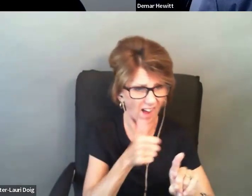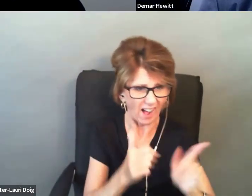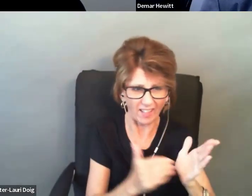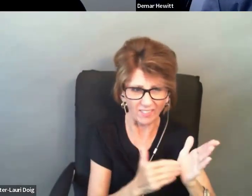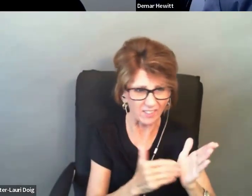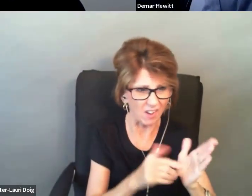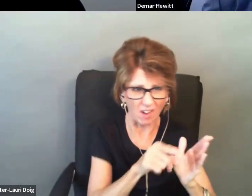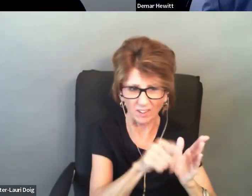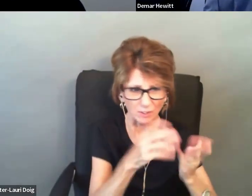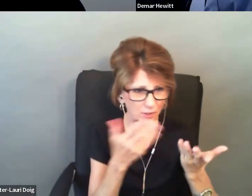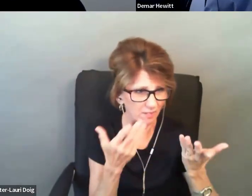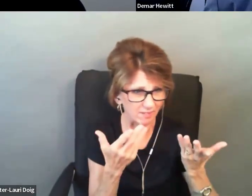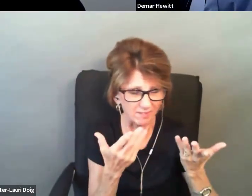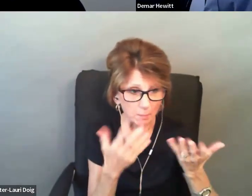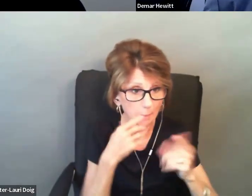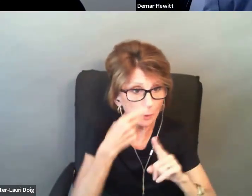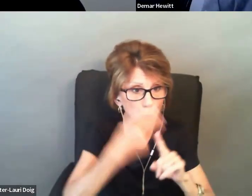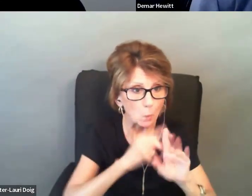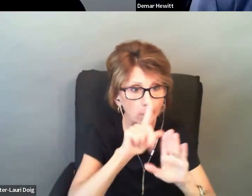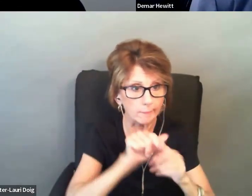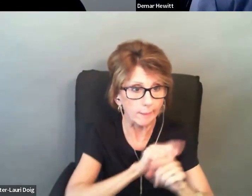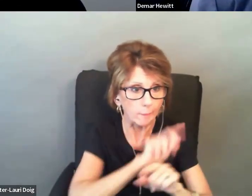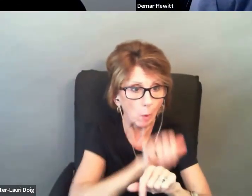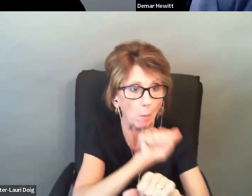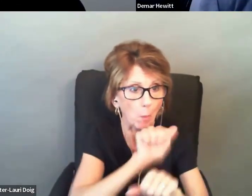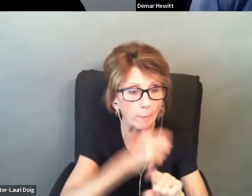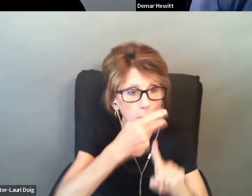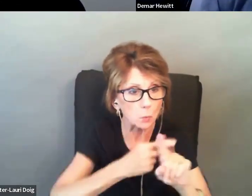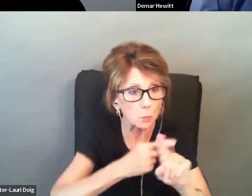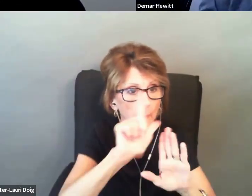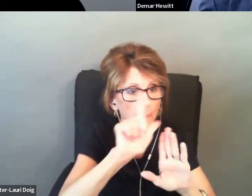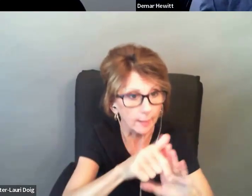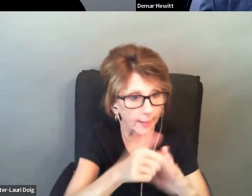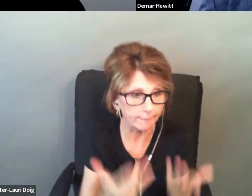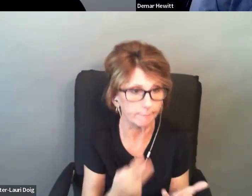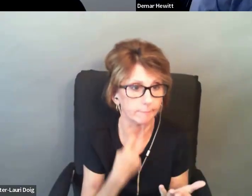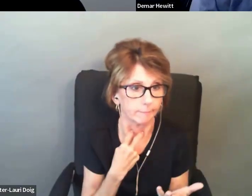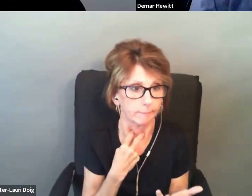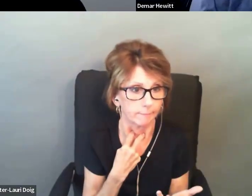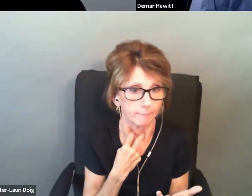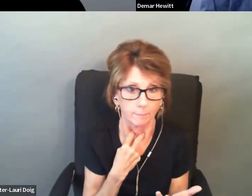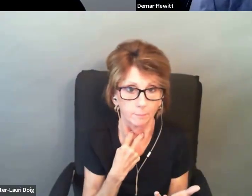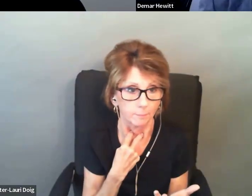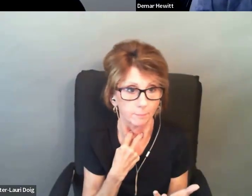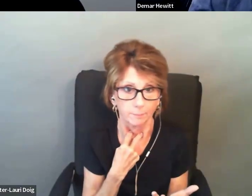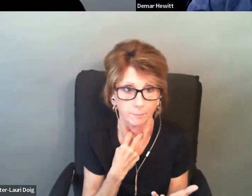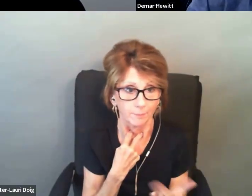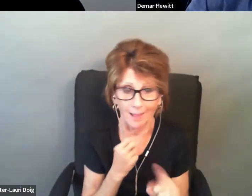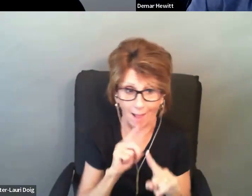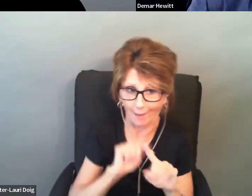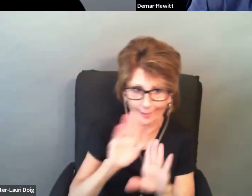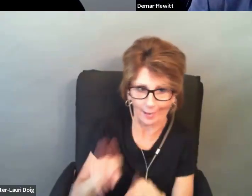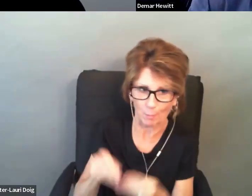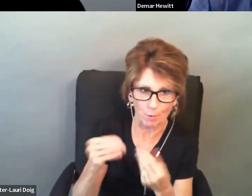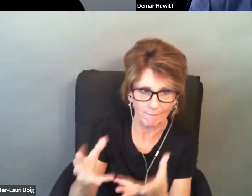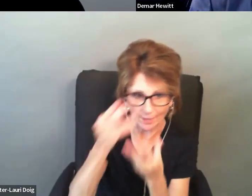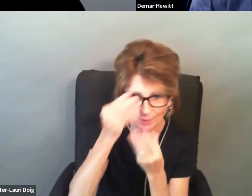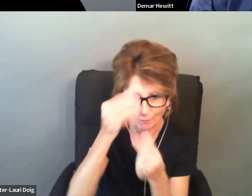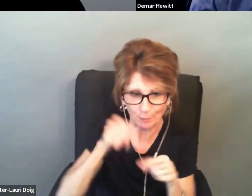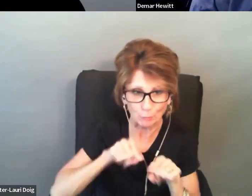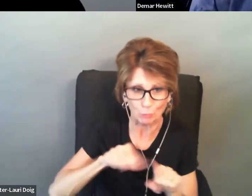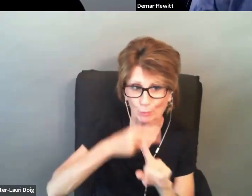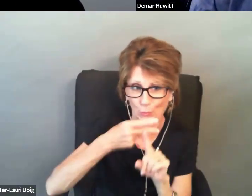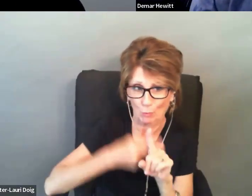see patients until 2 months down the line, it's really difficult for me to get you any information within that 2-month